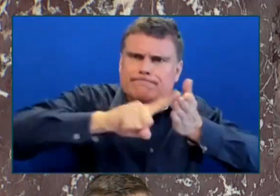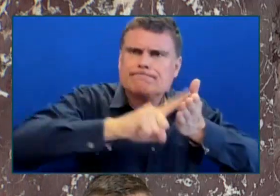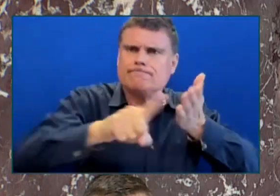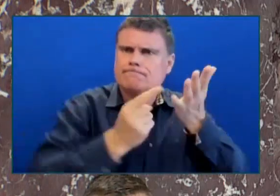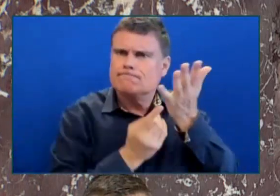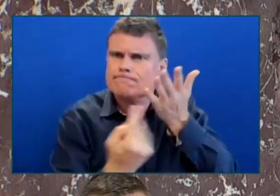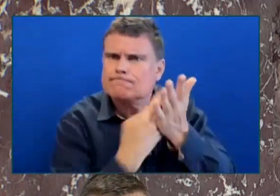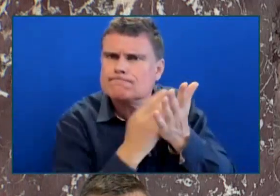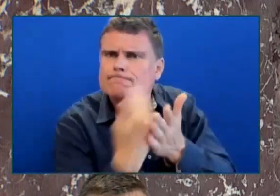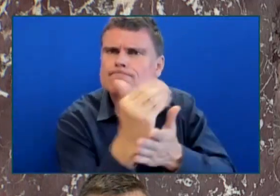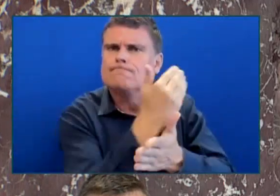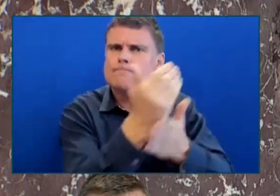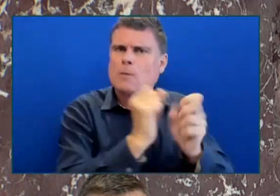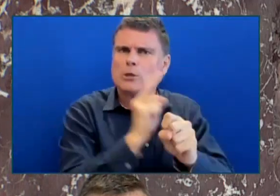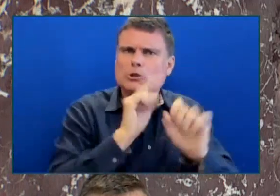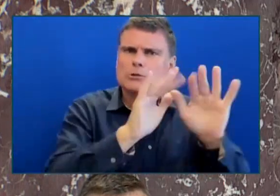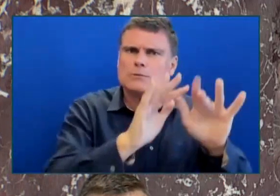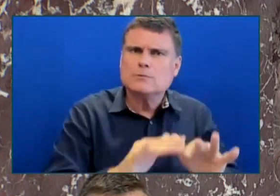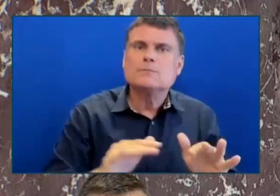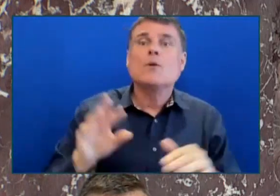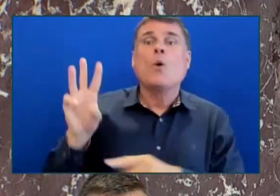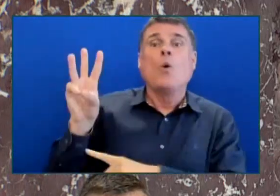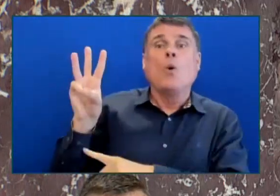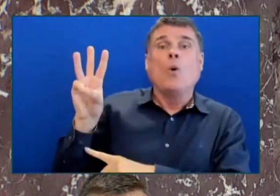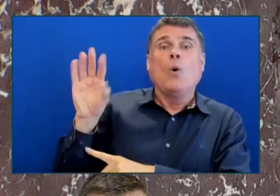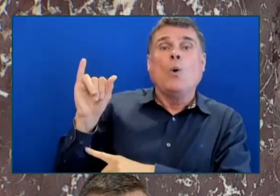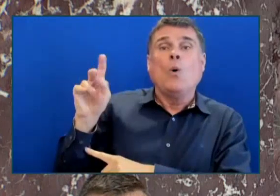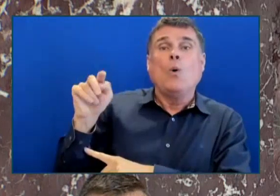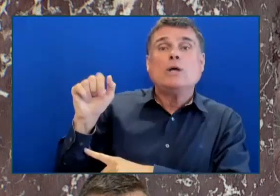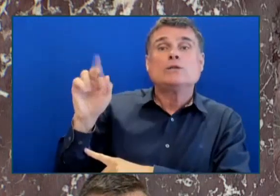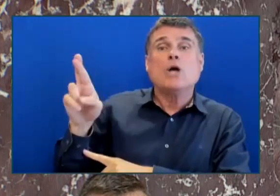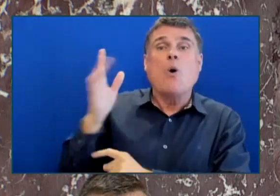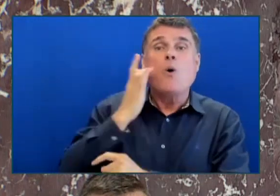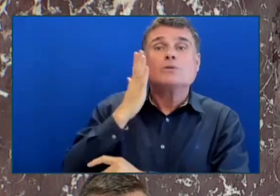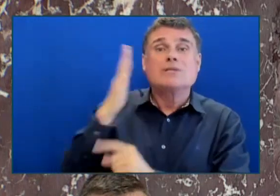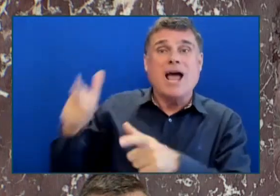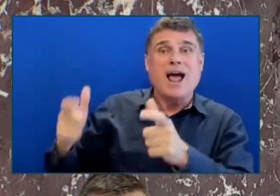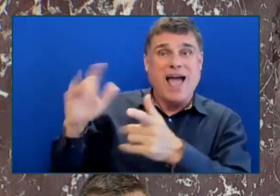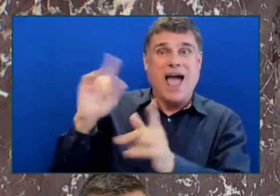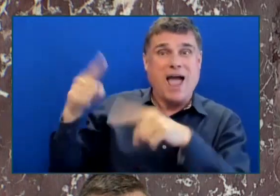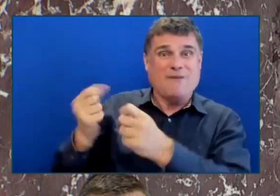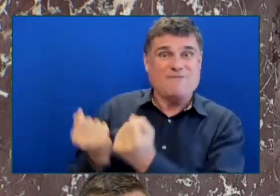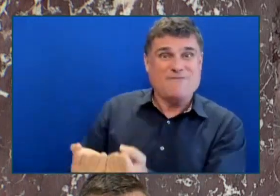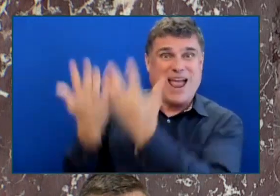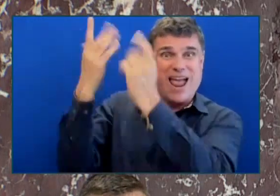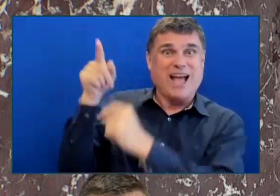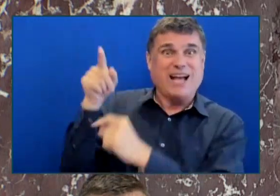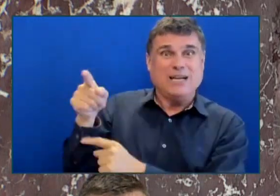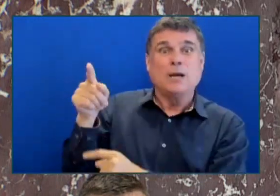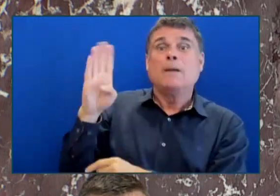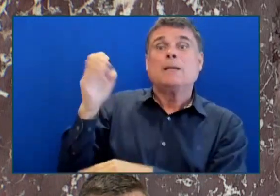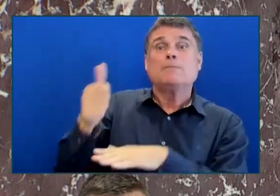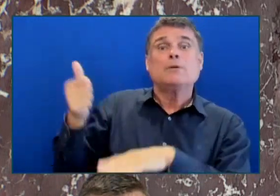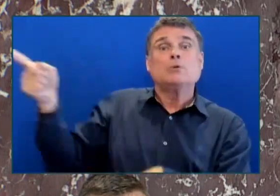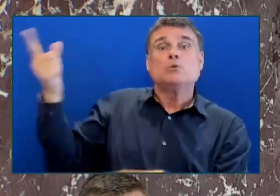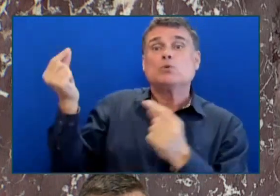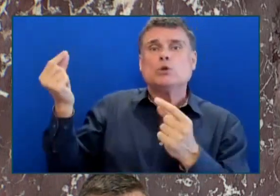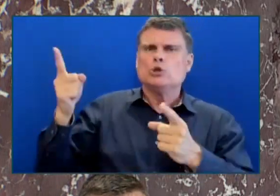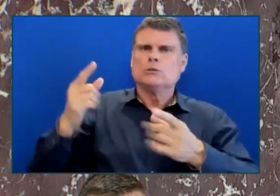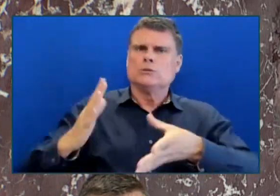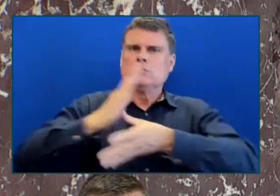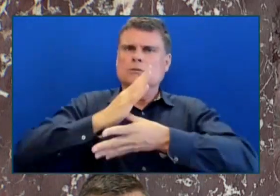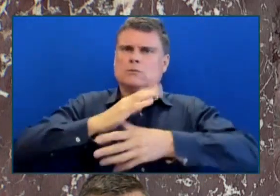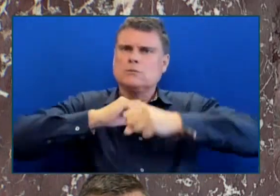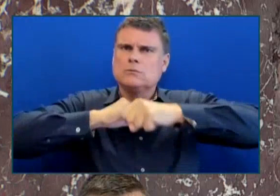is shielding this portion from Atira from total scrutiny. Can the Premier tell the victims of the Winters Hotel fire why